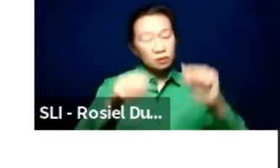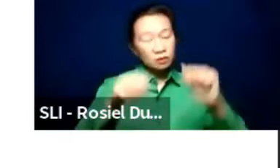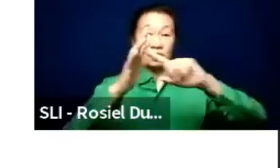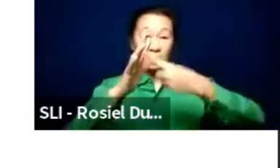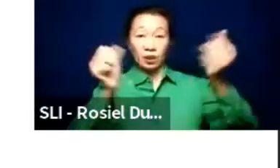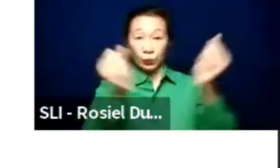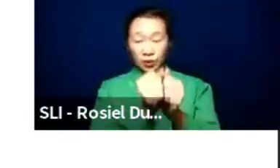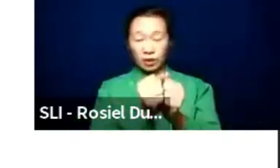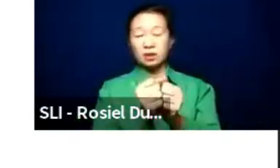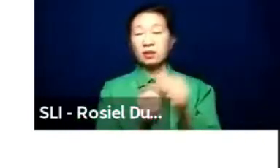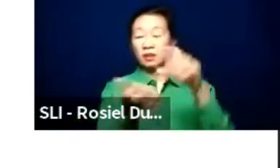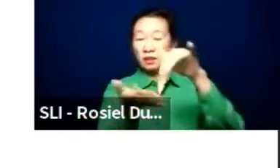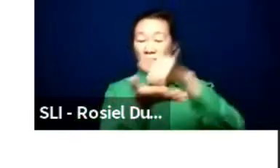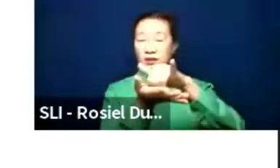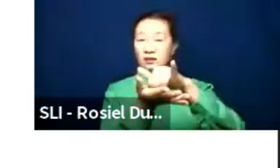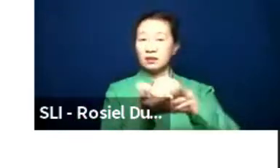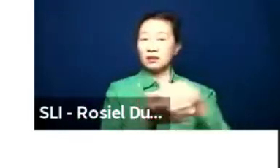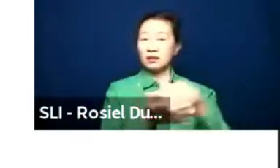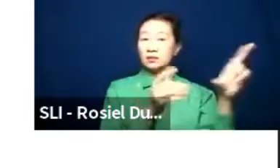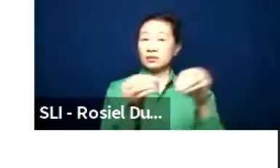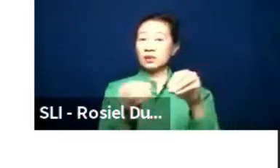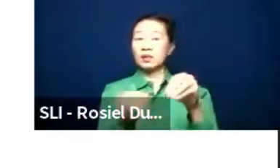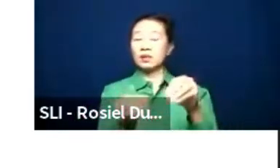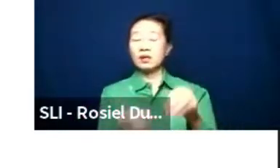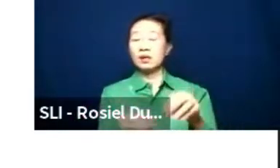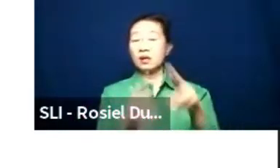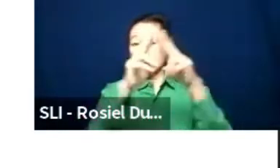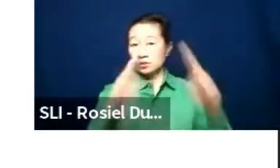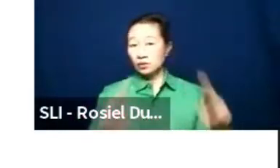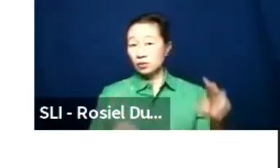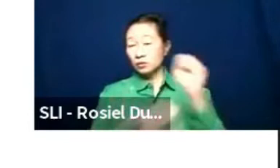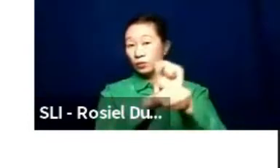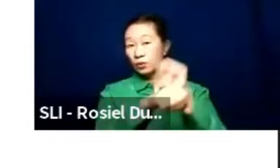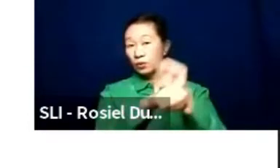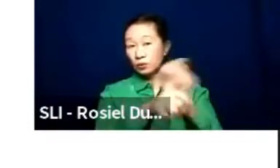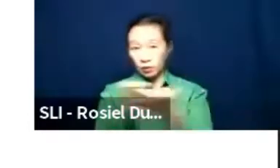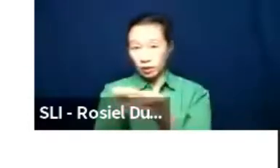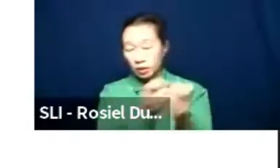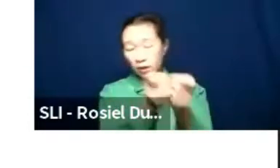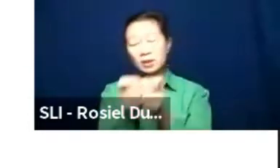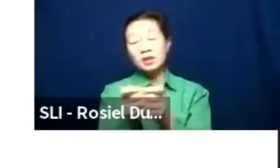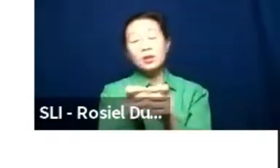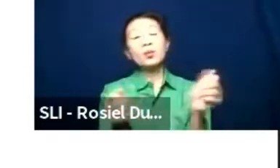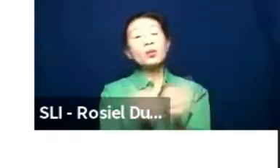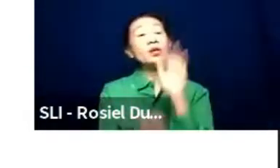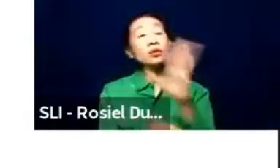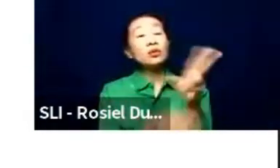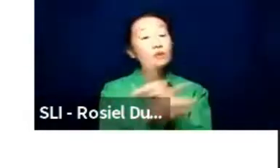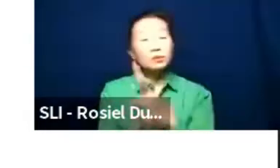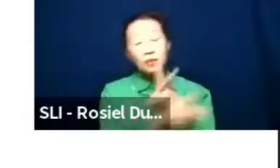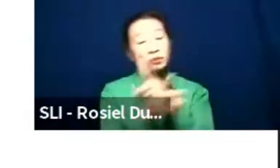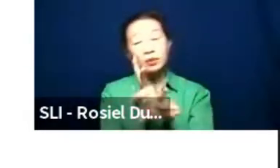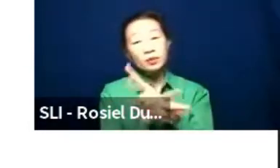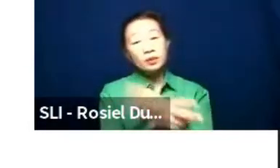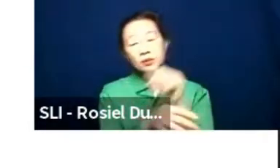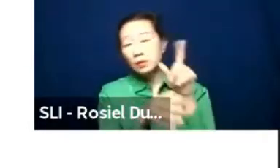start with that. Do household chores together, and then wean your supervision or your support so that they